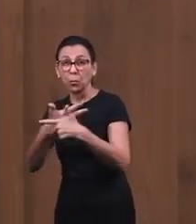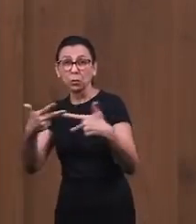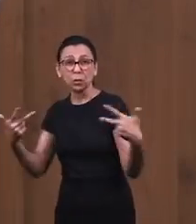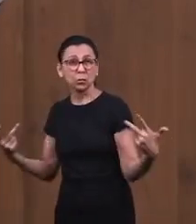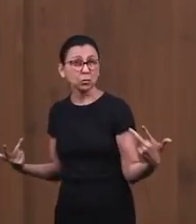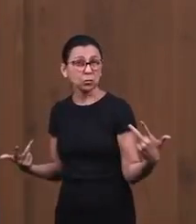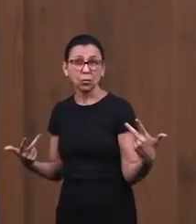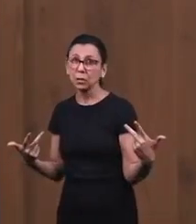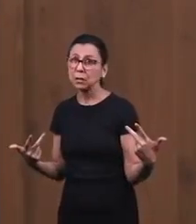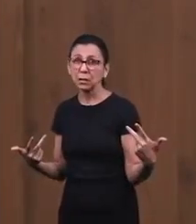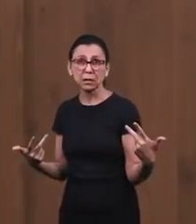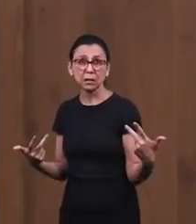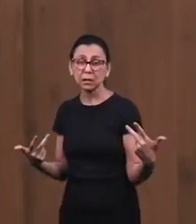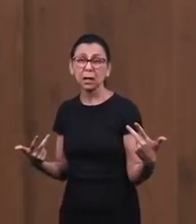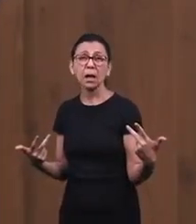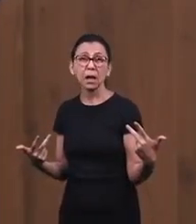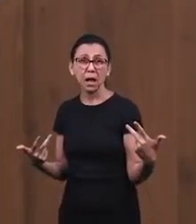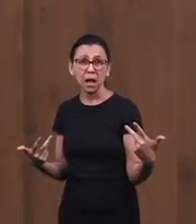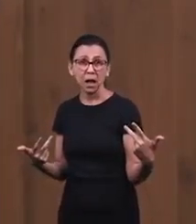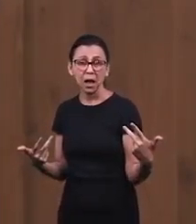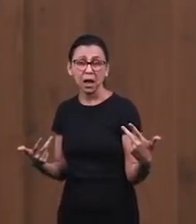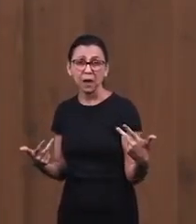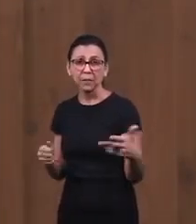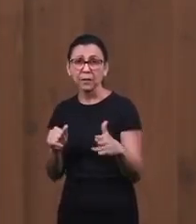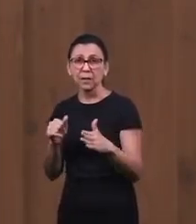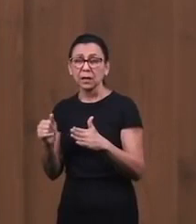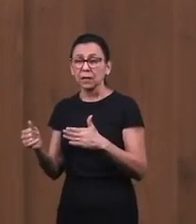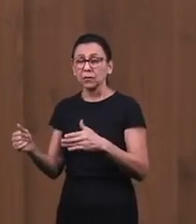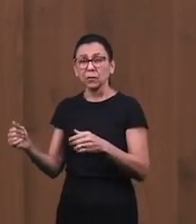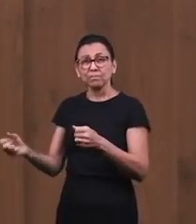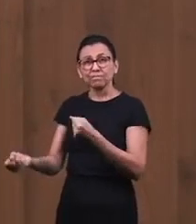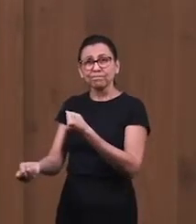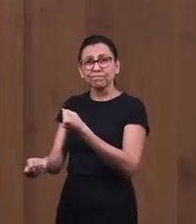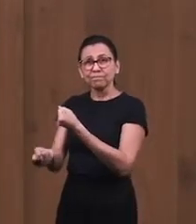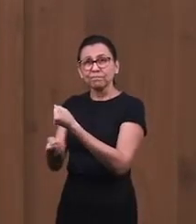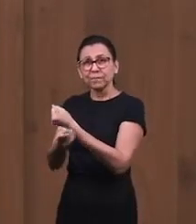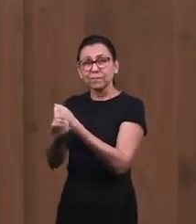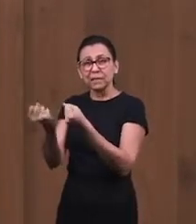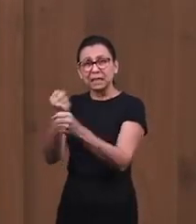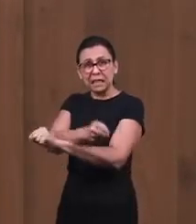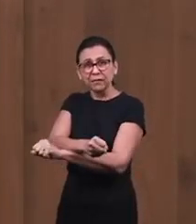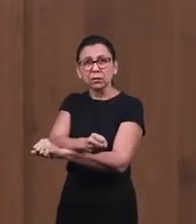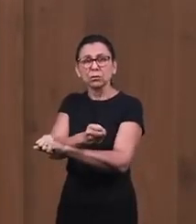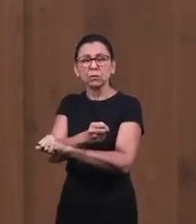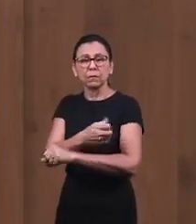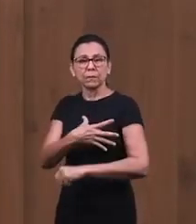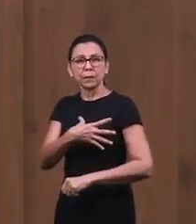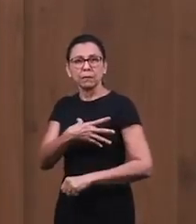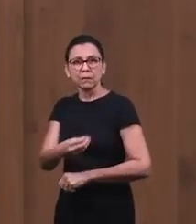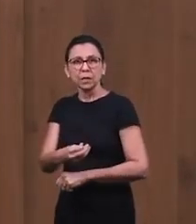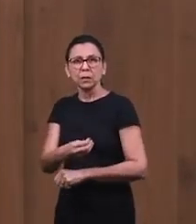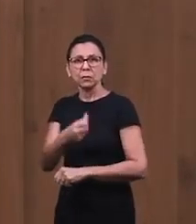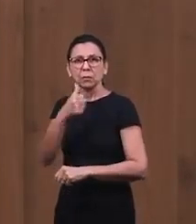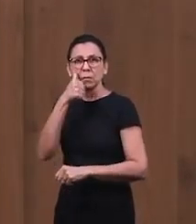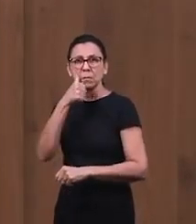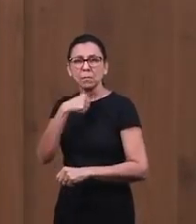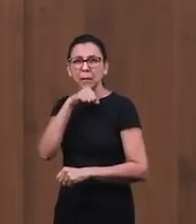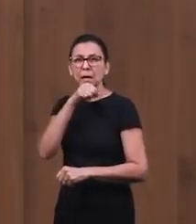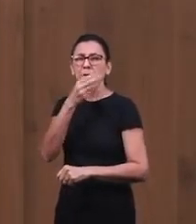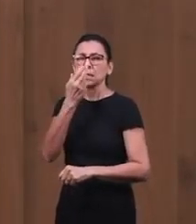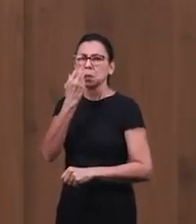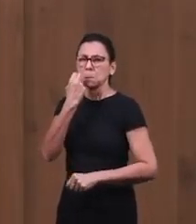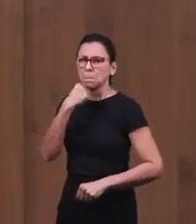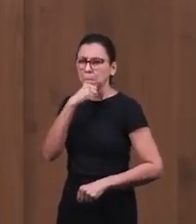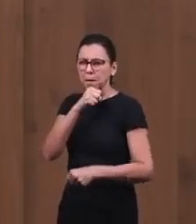the families. Taking the kids and left the parents behind. Because now, who owned them was the enemy.